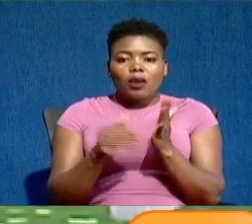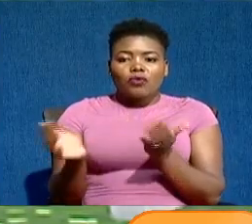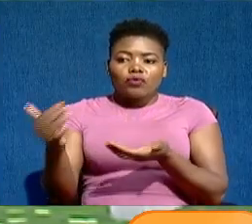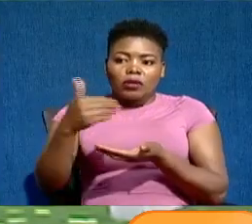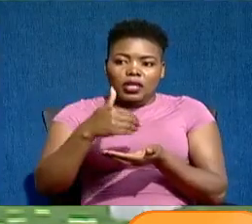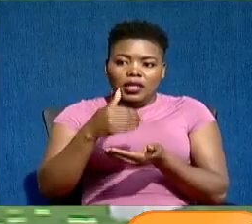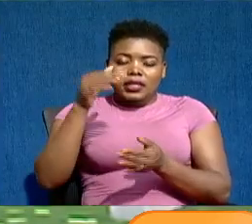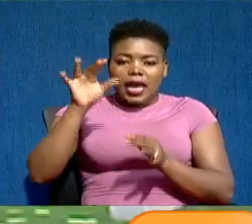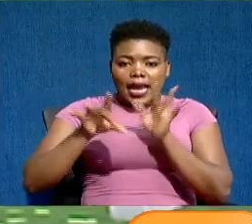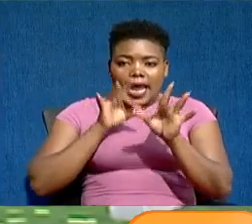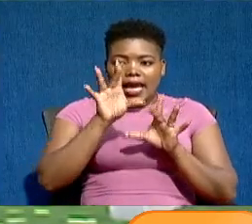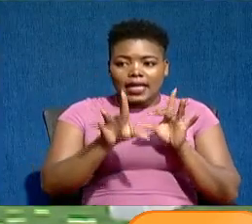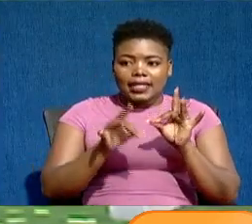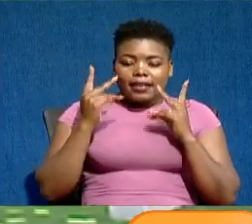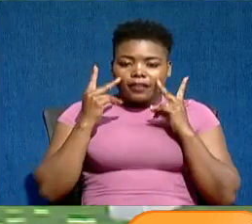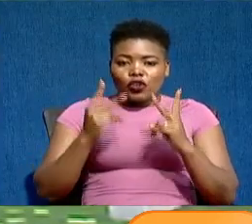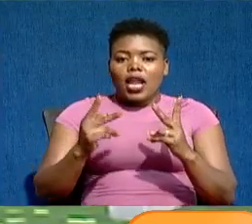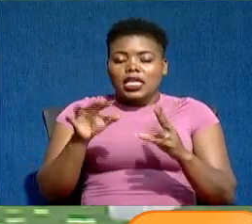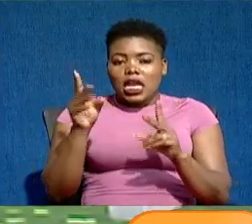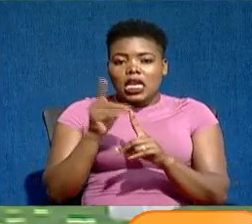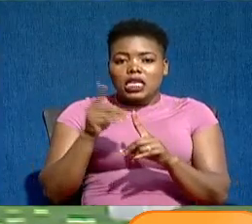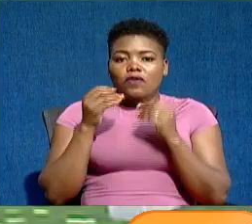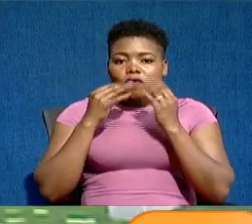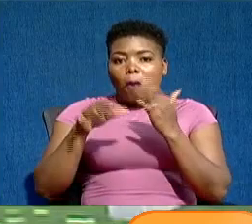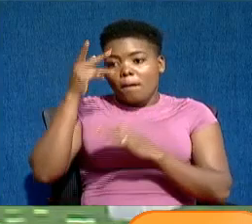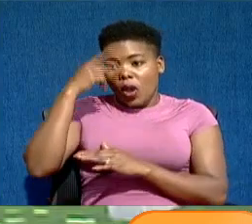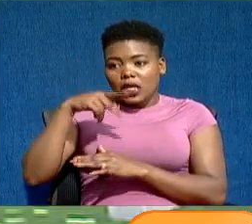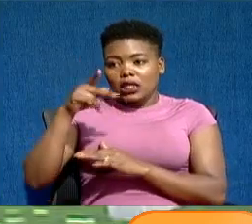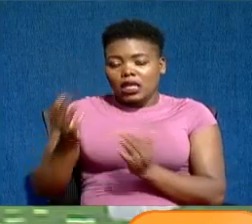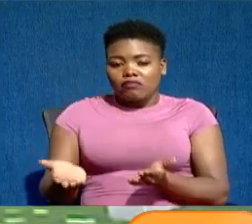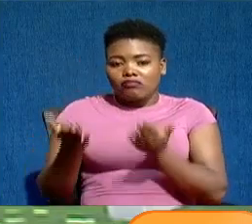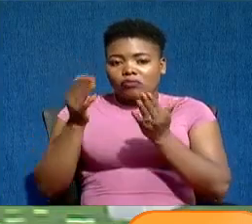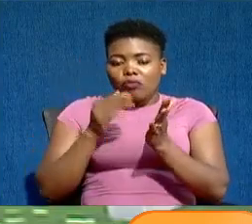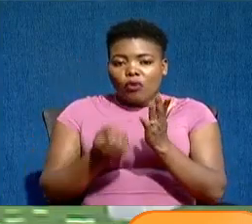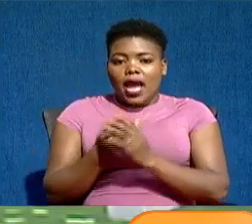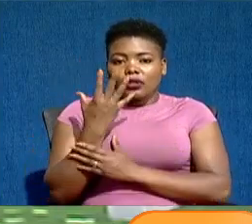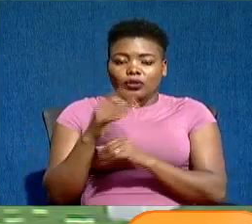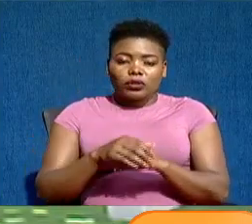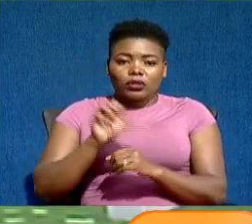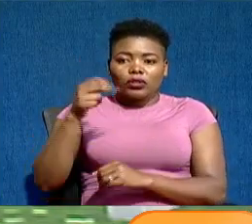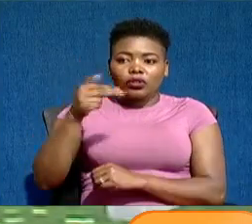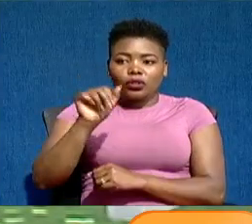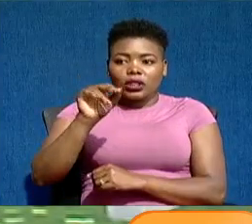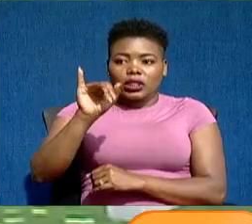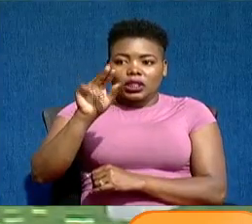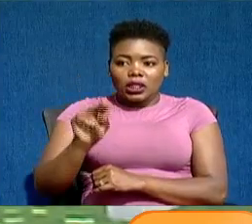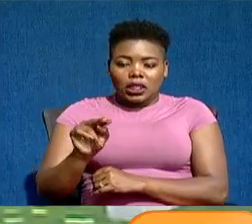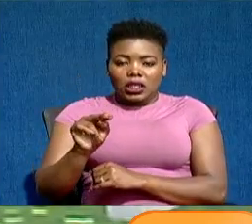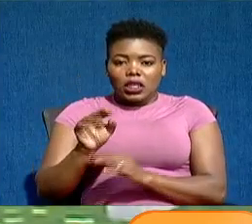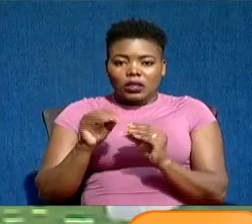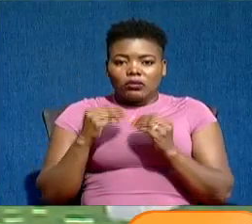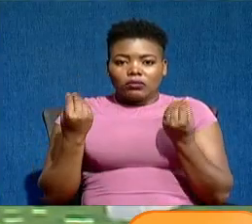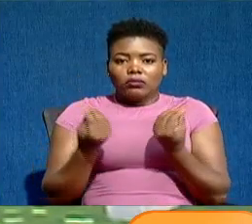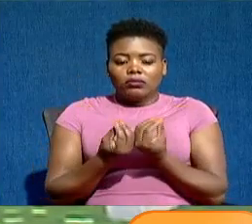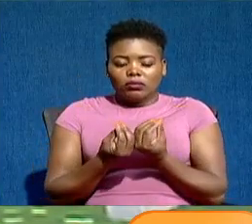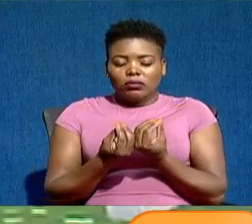collect, analyze, and visualize data to inform policies aimed at improving production. Sho Shin Innovations Hub is one such